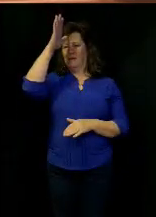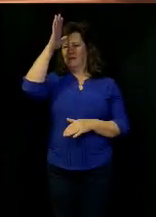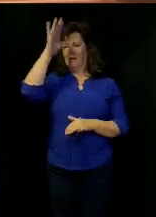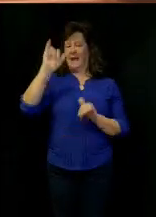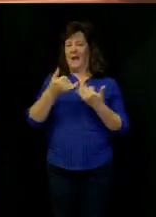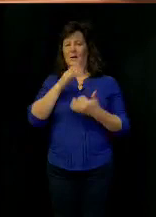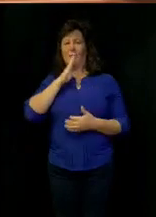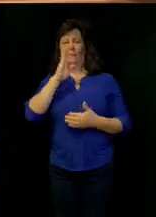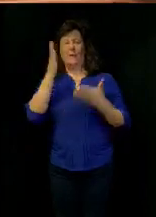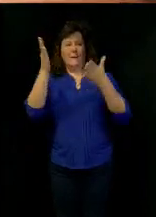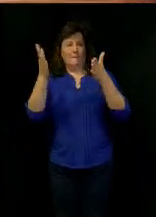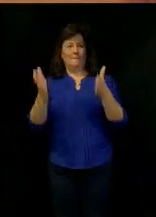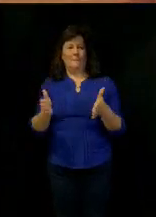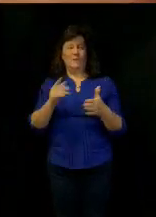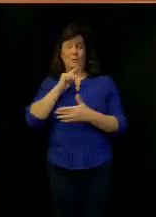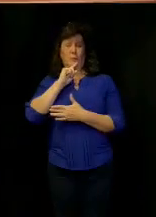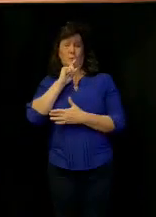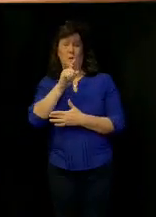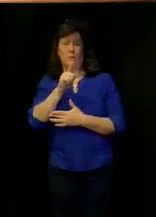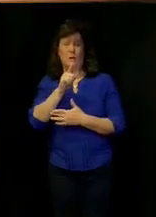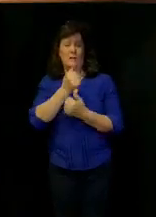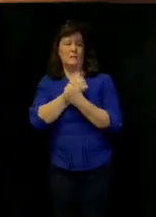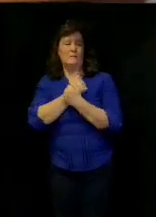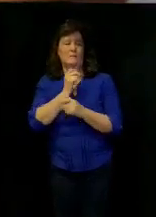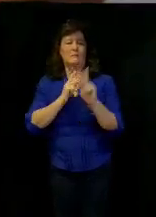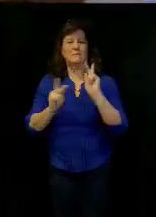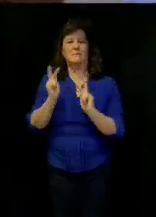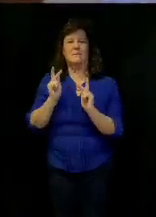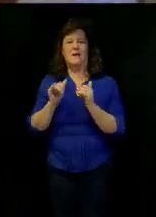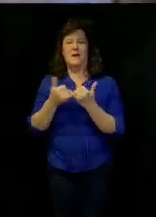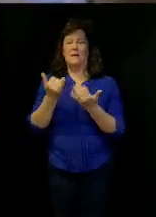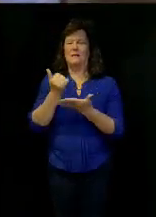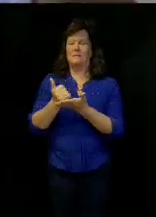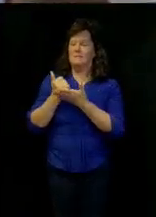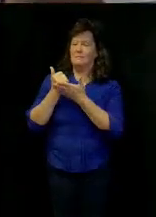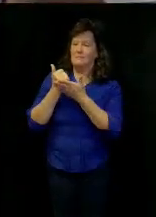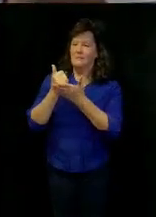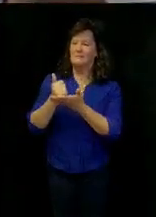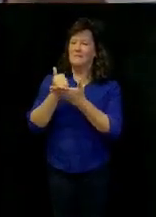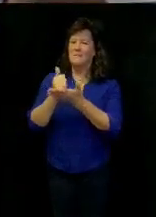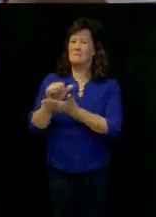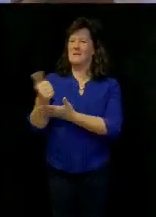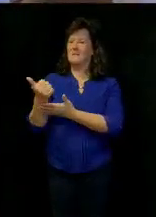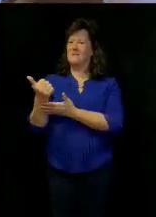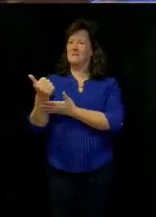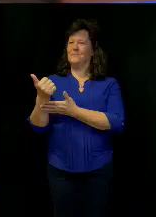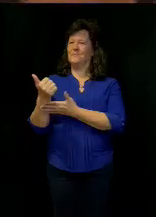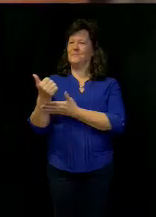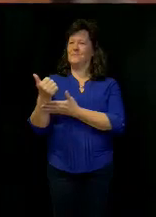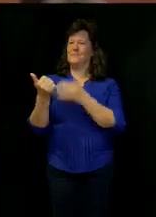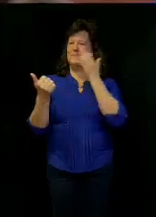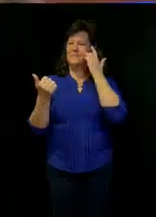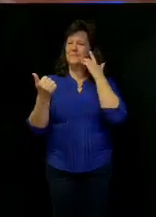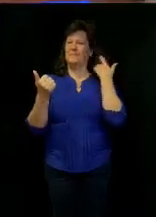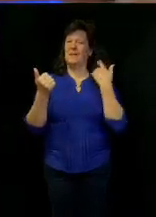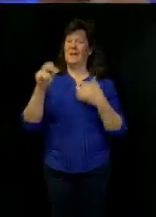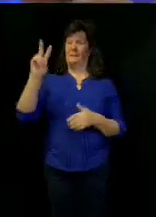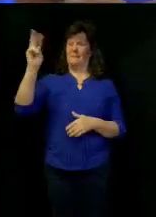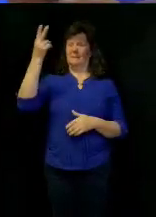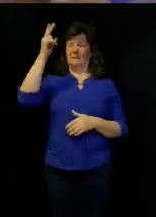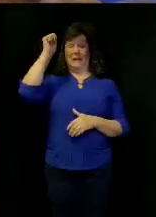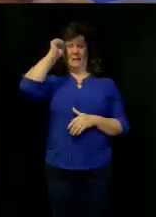human, how to love people and how to help people and how you and I are called because he's the second Adam.